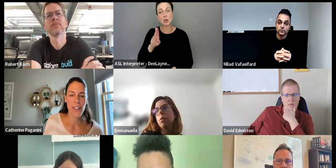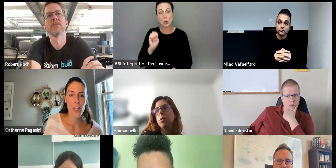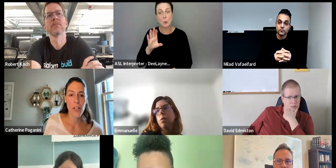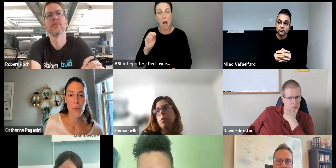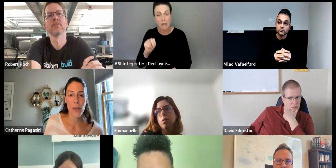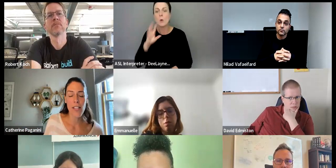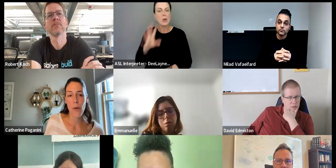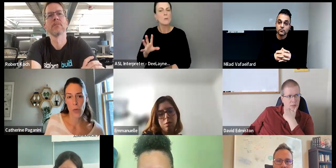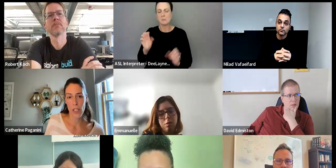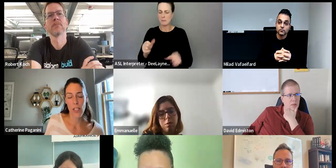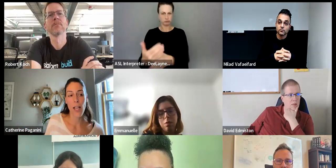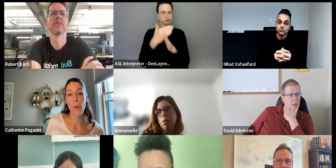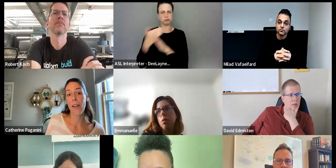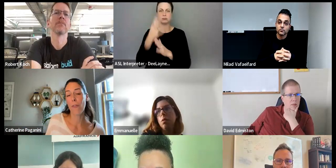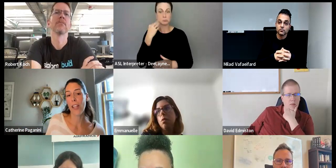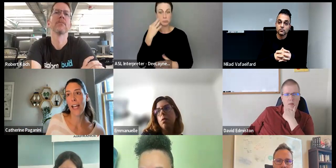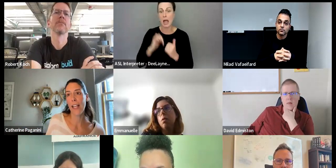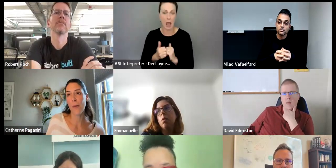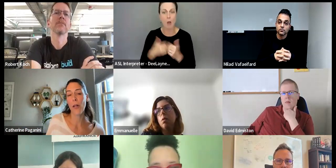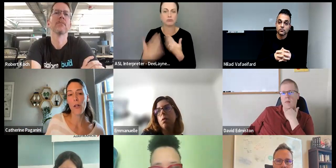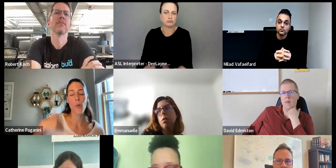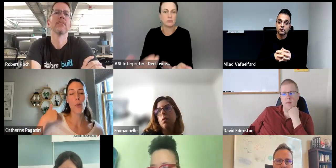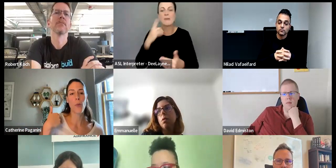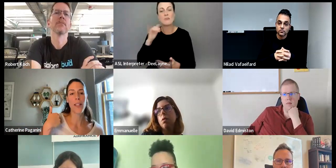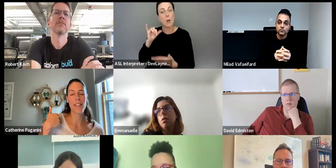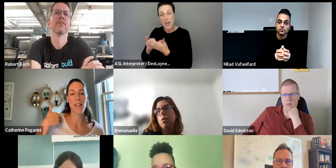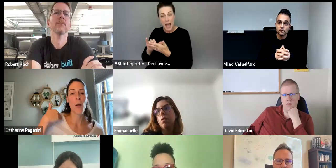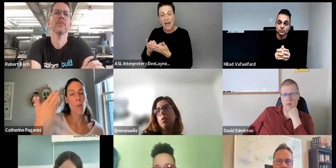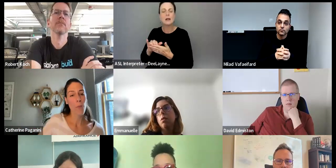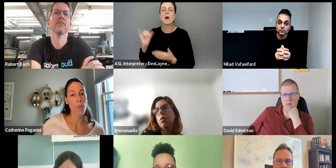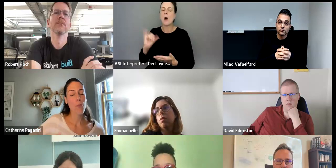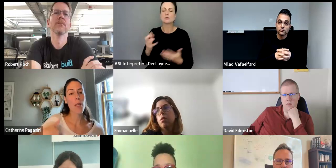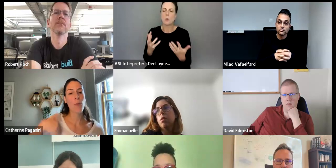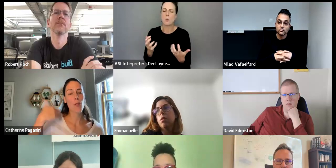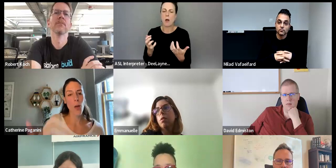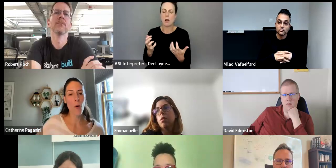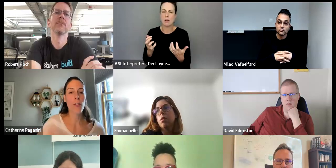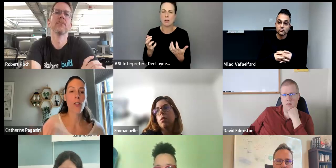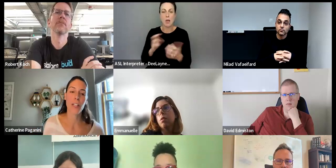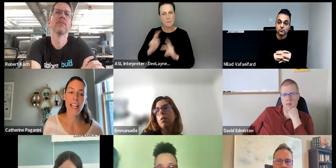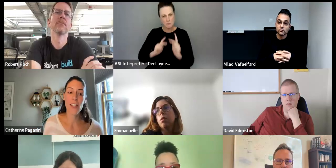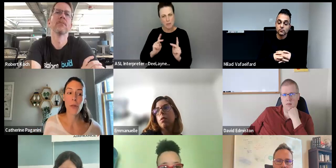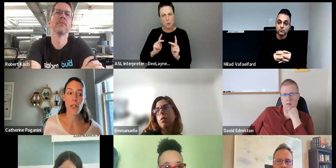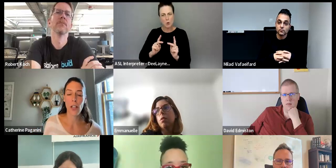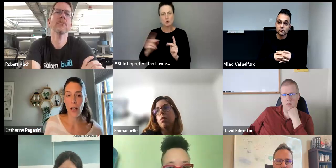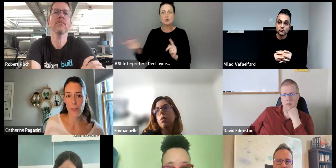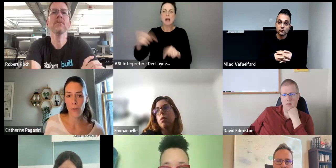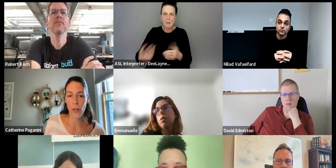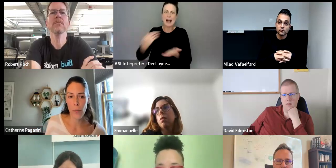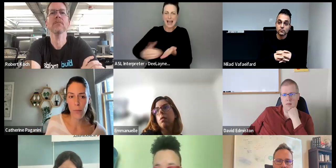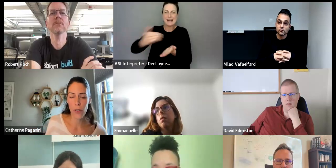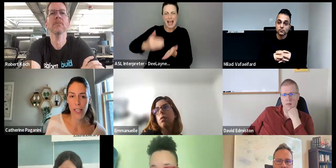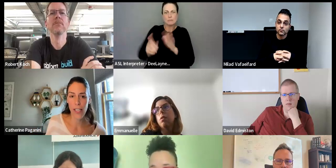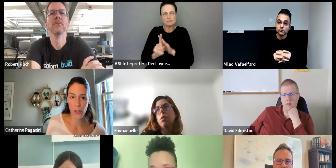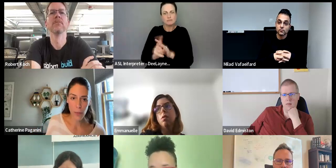tell you, share experience, how it was. But for that, we also want people to come over and over again. So we would